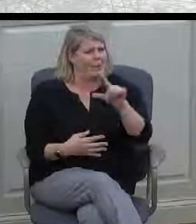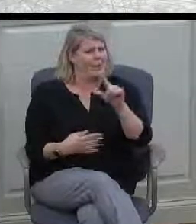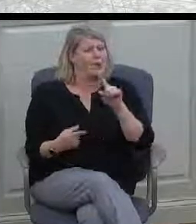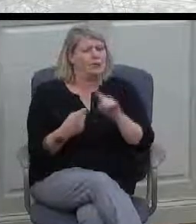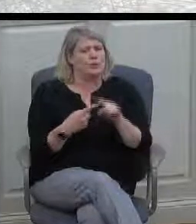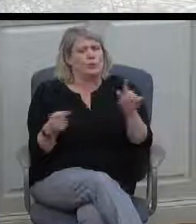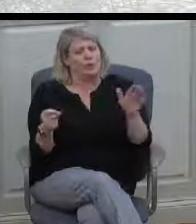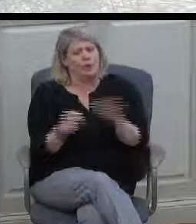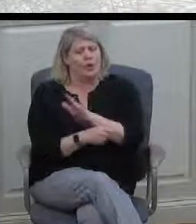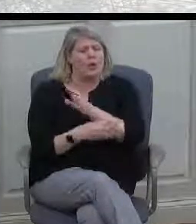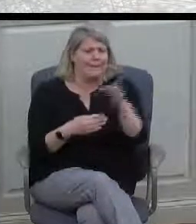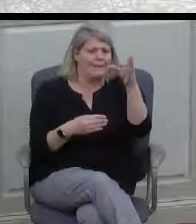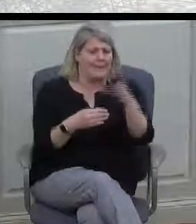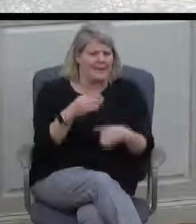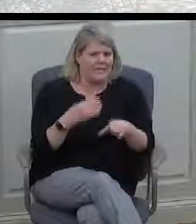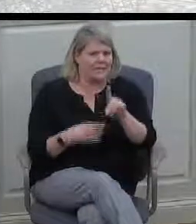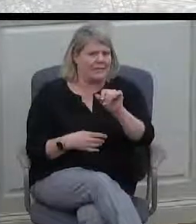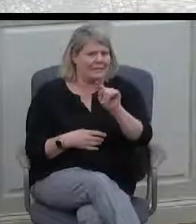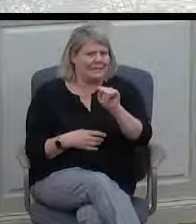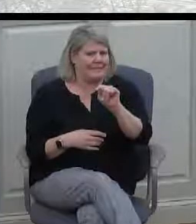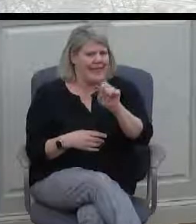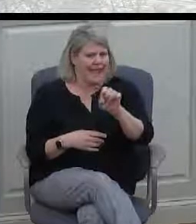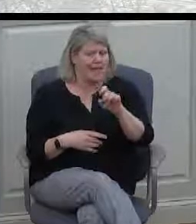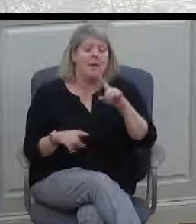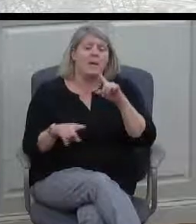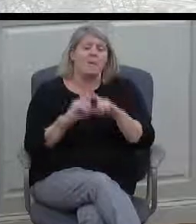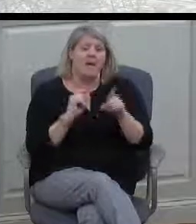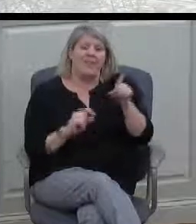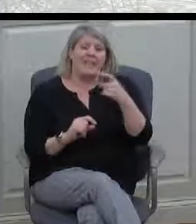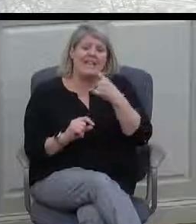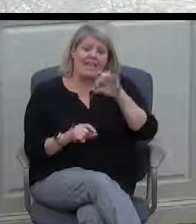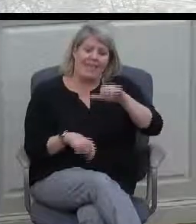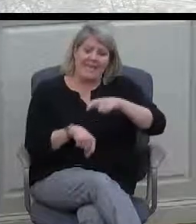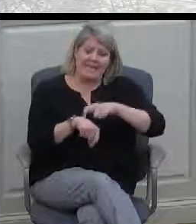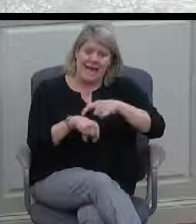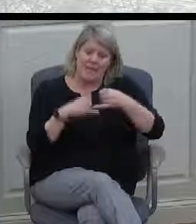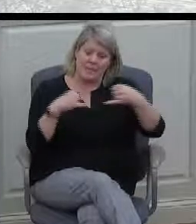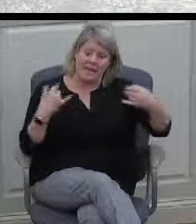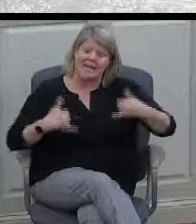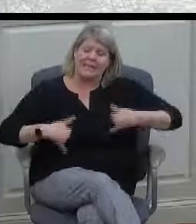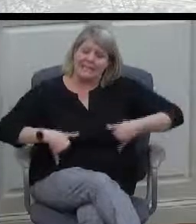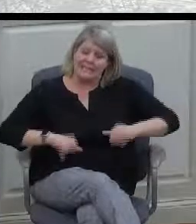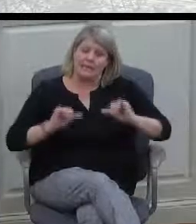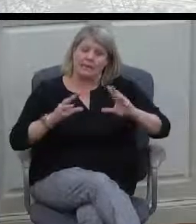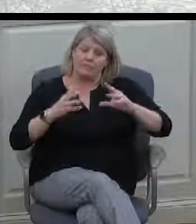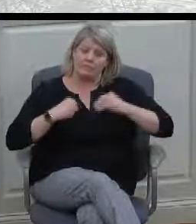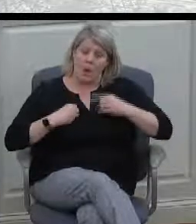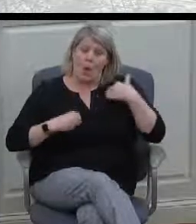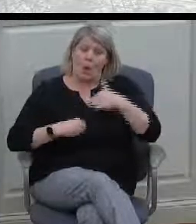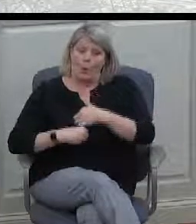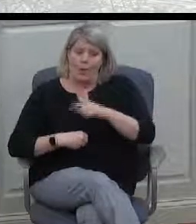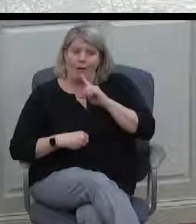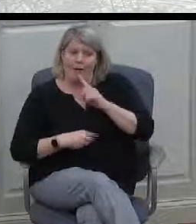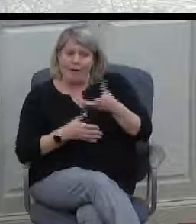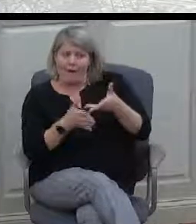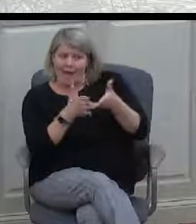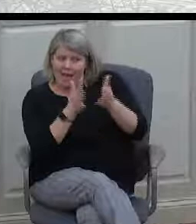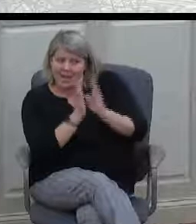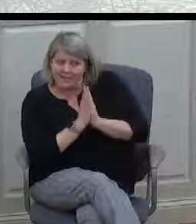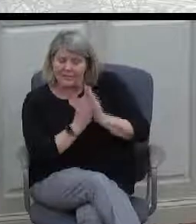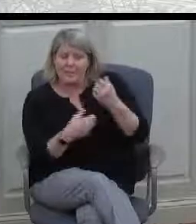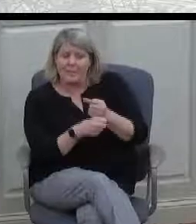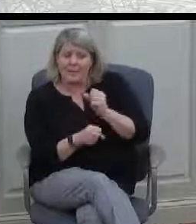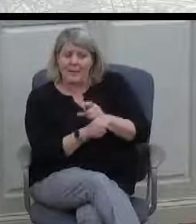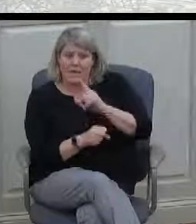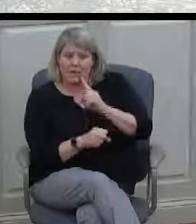they get that change order to me. But they indicate that that timeline is still good, so we're leaning on them as far as their schedule and making sure that they